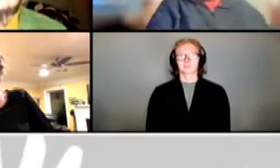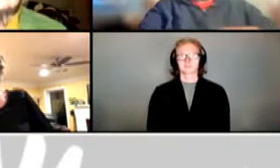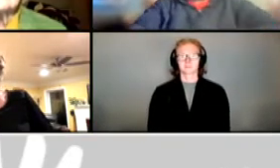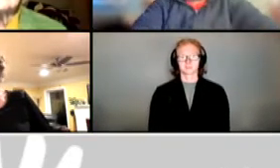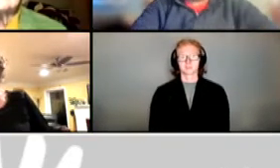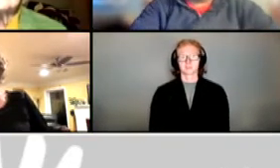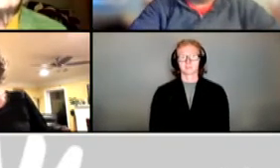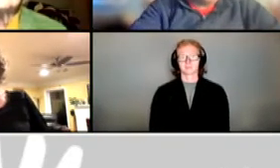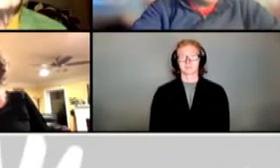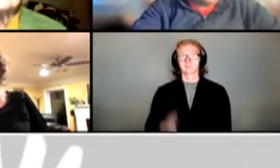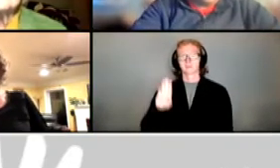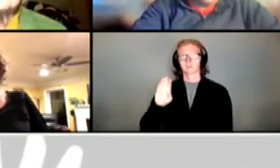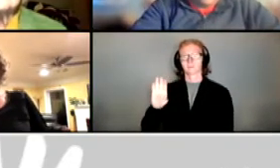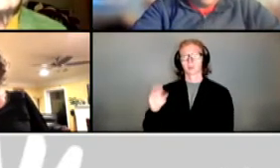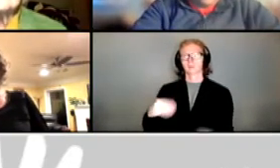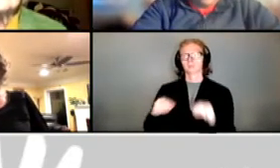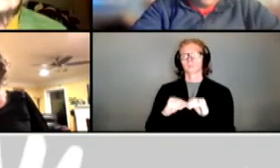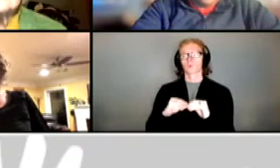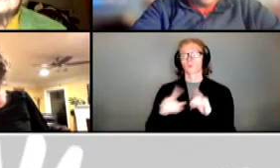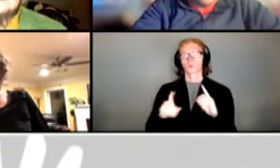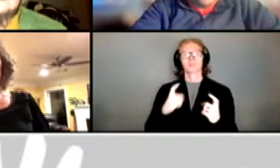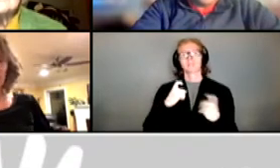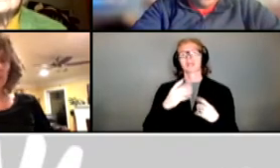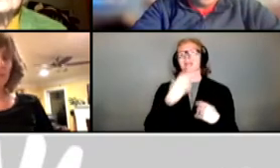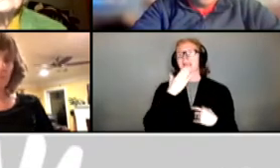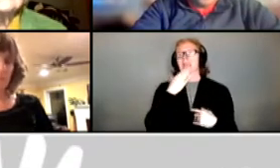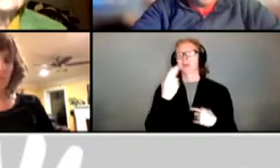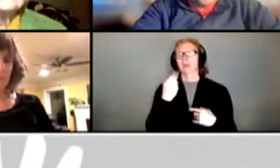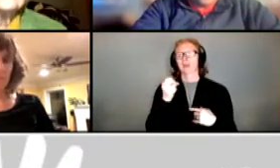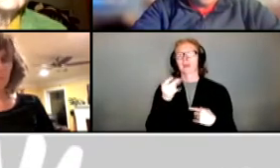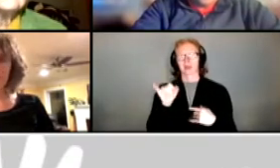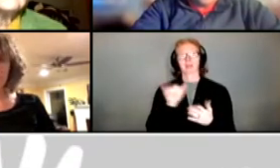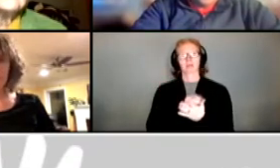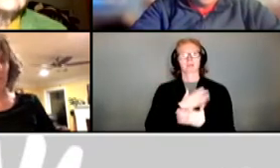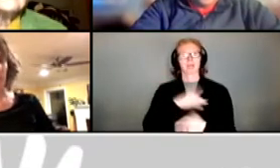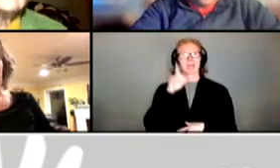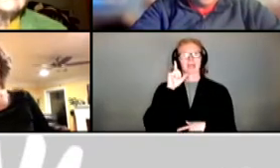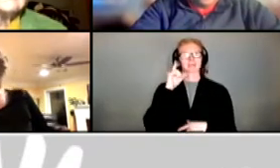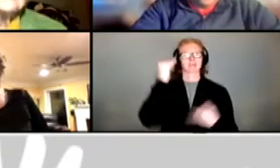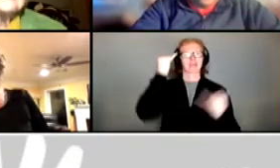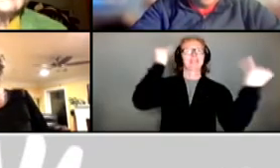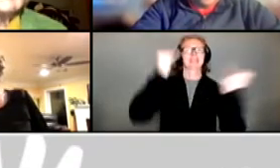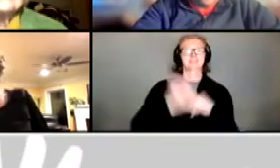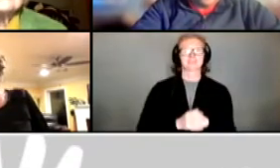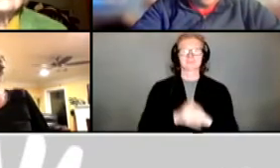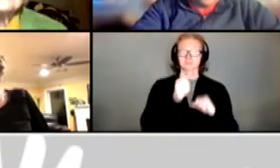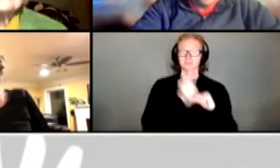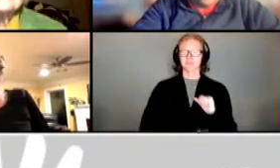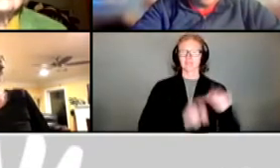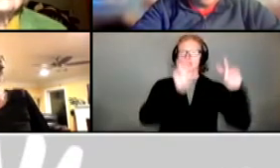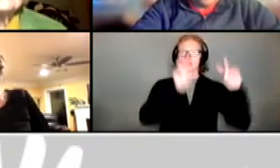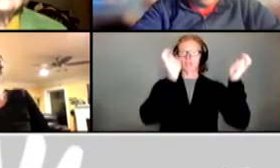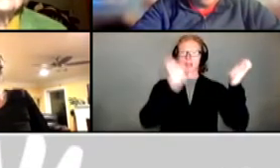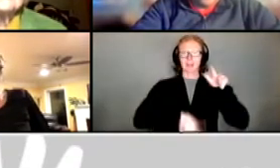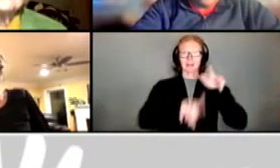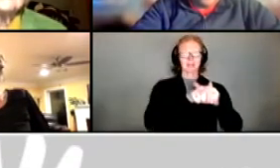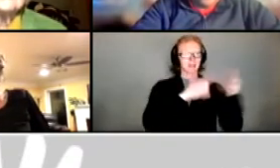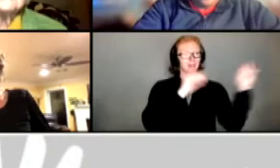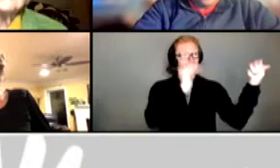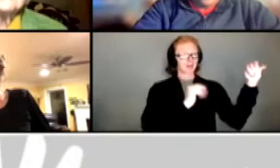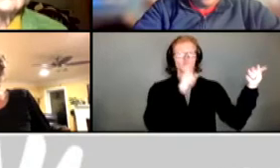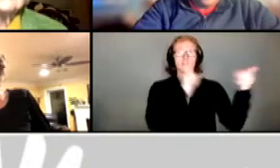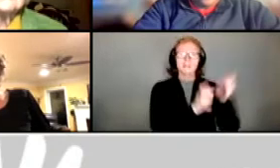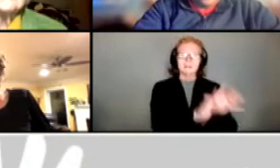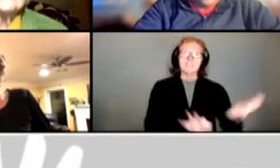Barb has one more question. That was wonderful, Heidi. That was kind of the idea, is like each of these topics come up that are major that we want to have